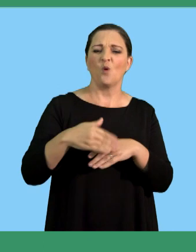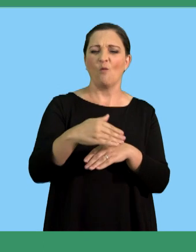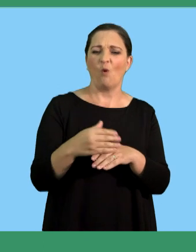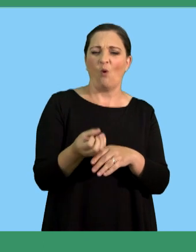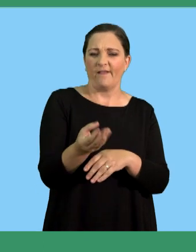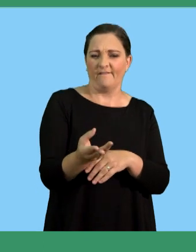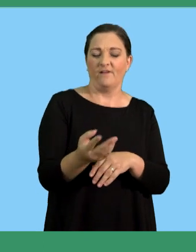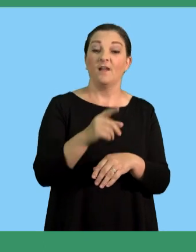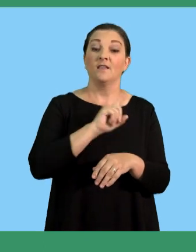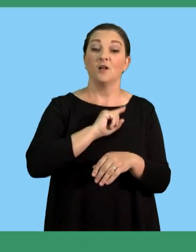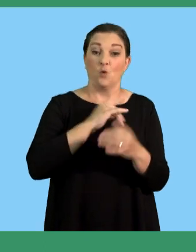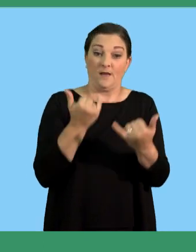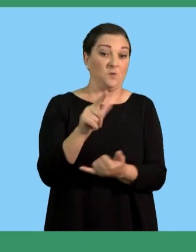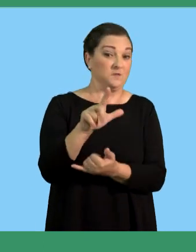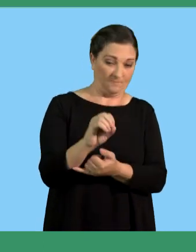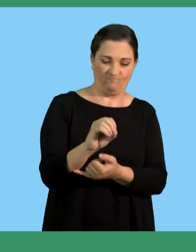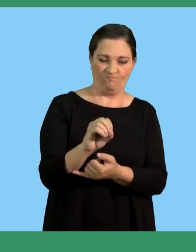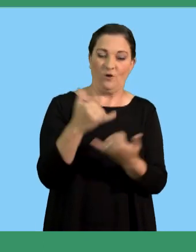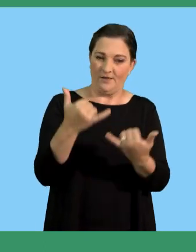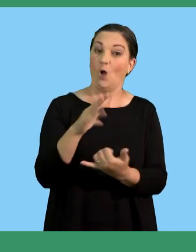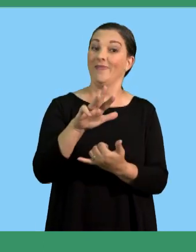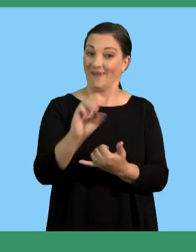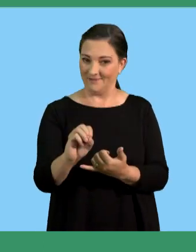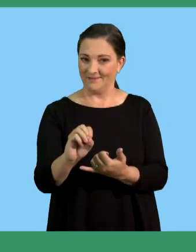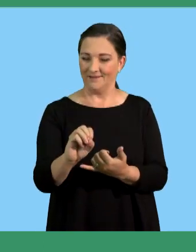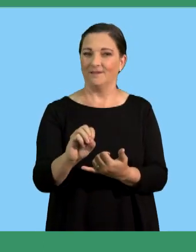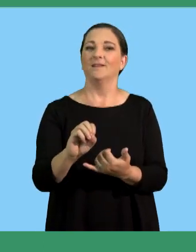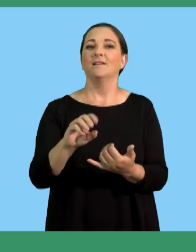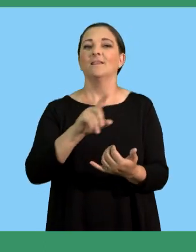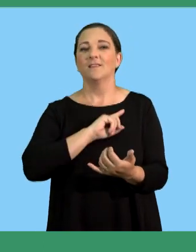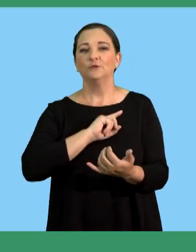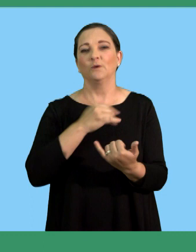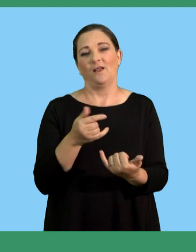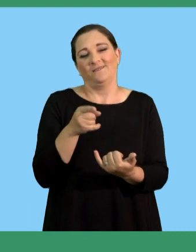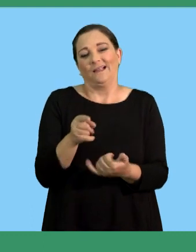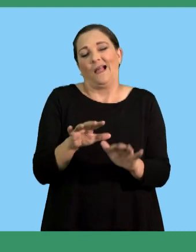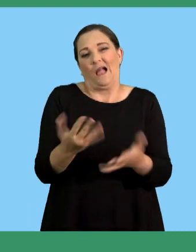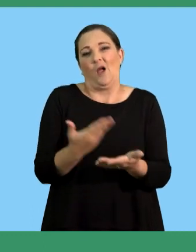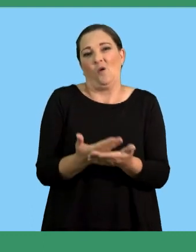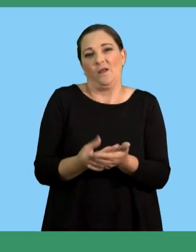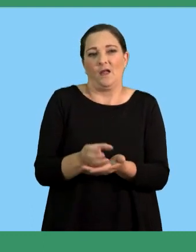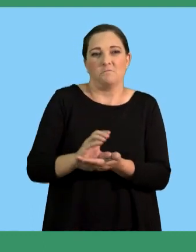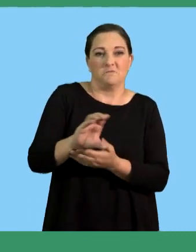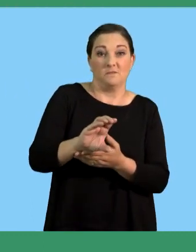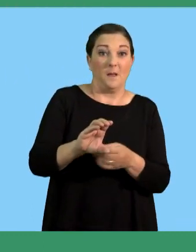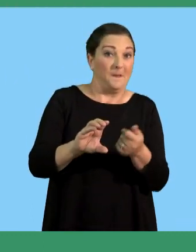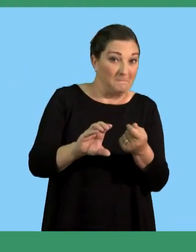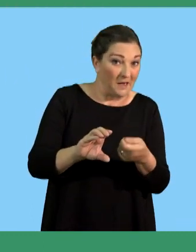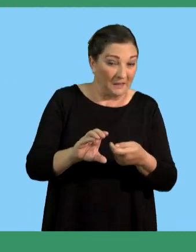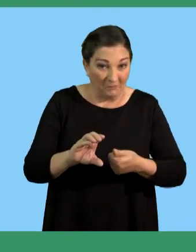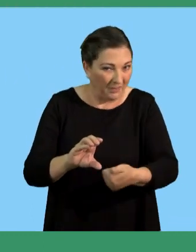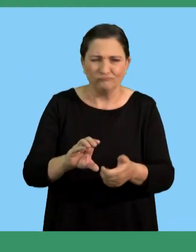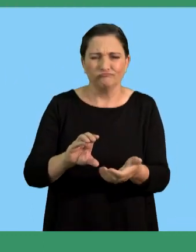based on what? The increase which was compensated for via bonus shares. Then, we also